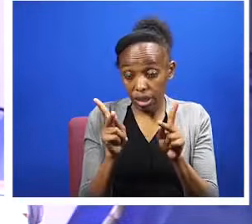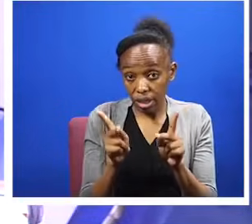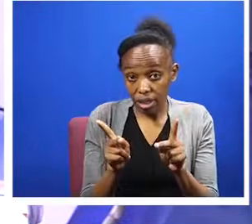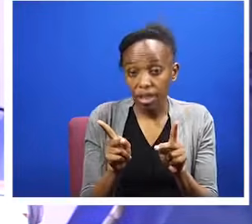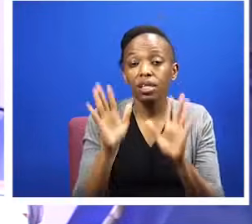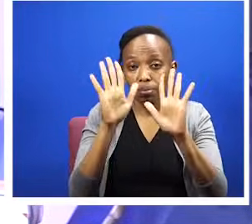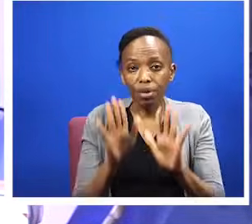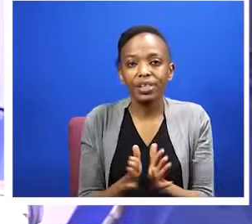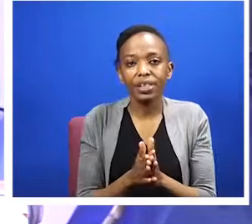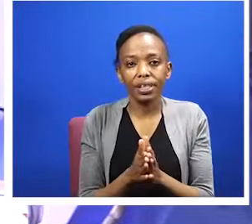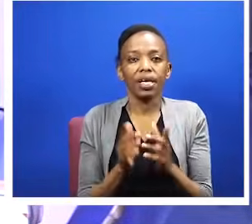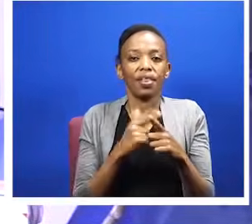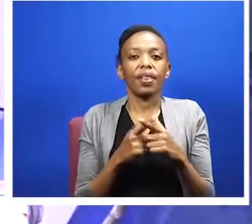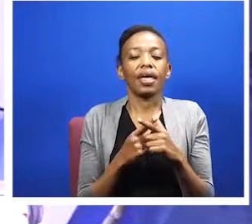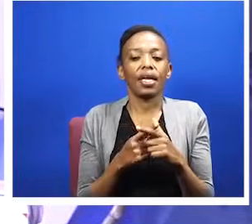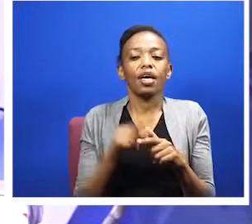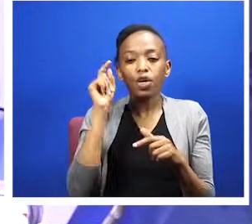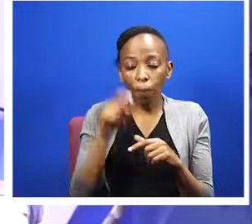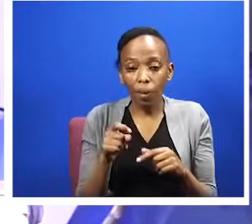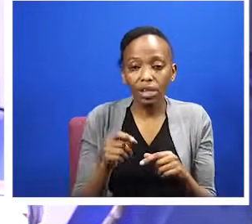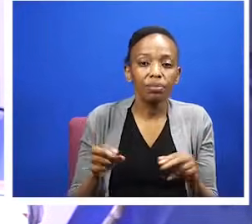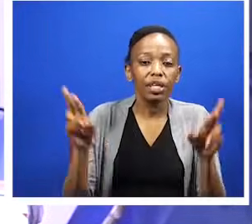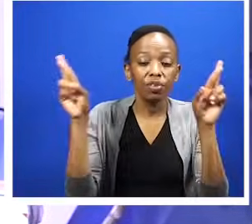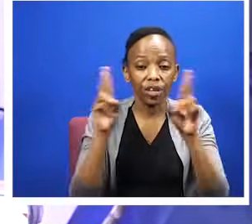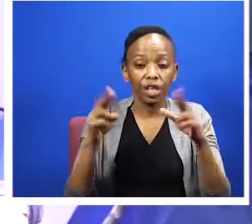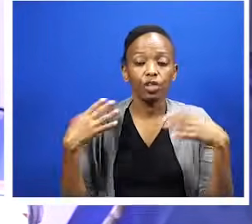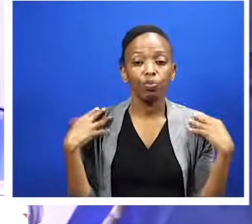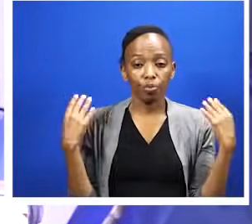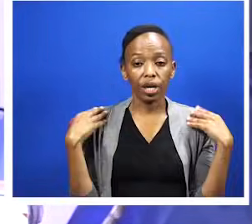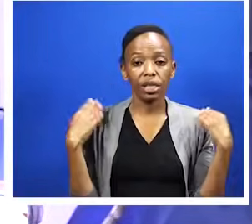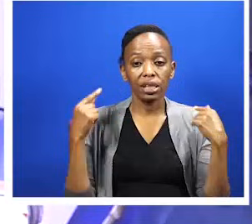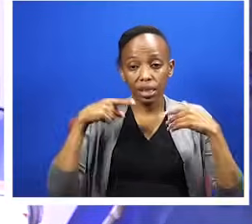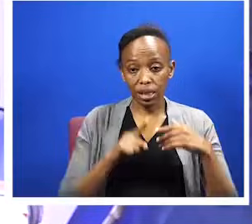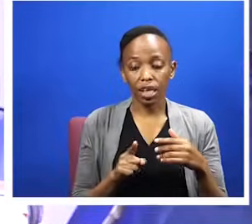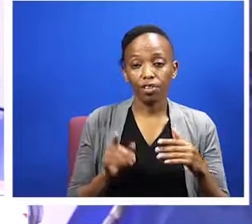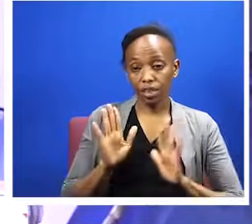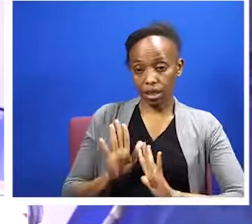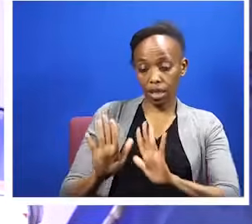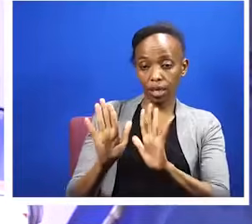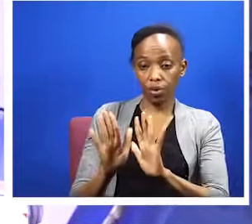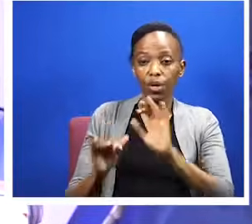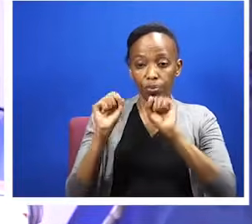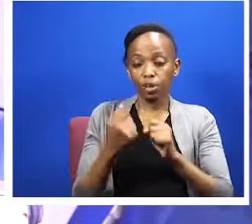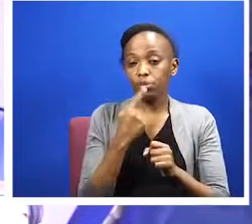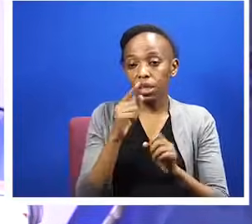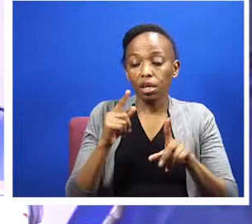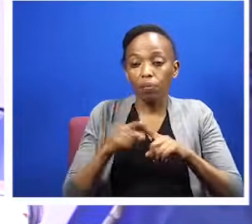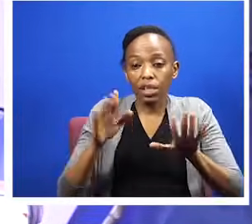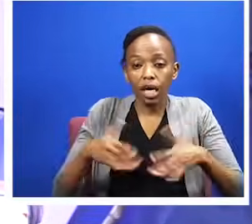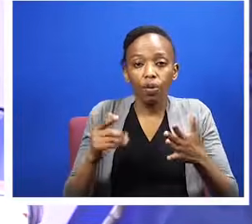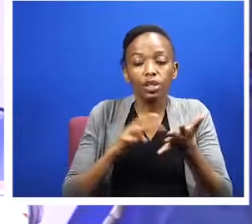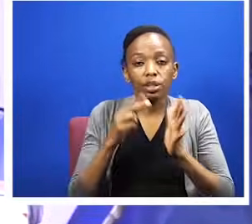very important. And then you must be willing to practice self-denial. And you may be saying, but how? What does it